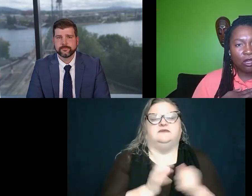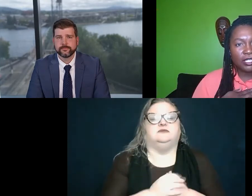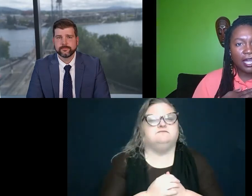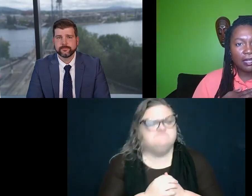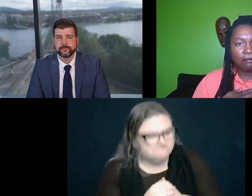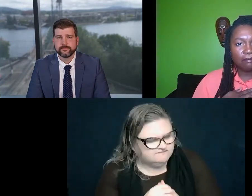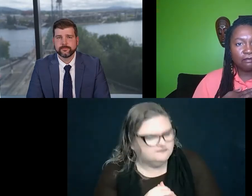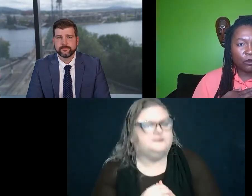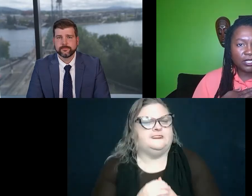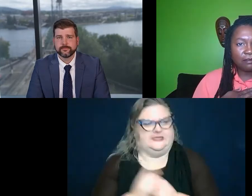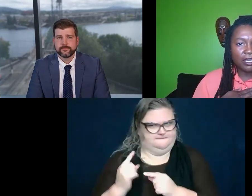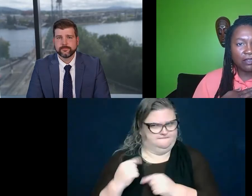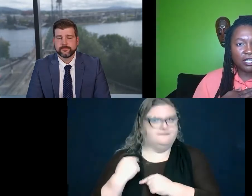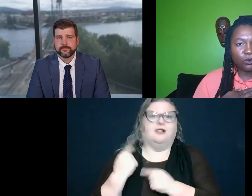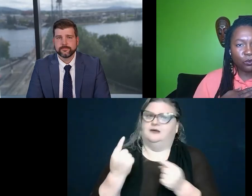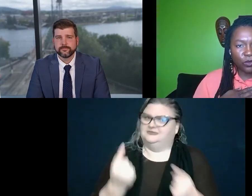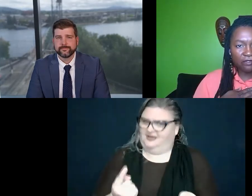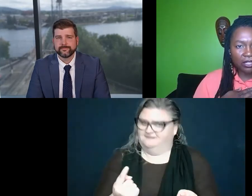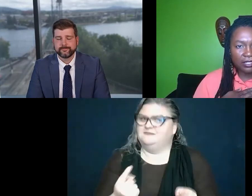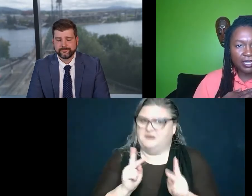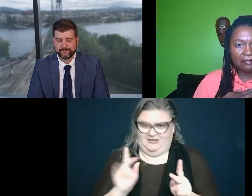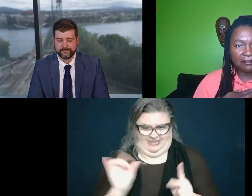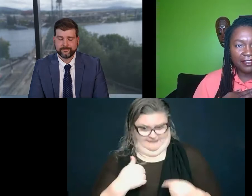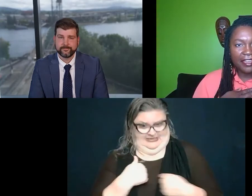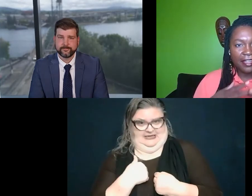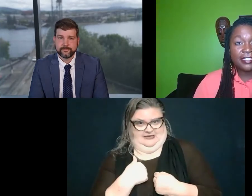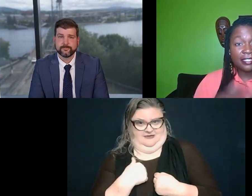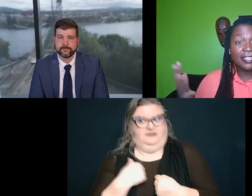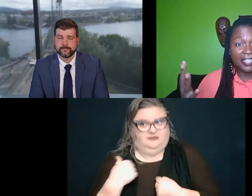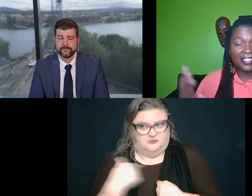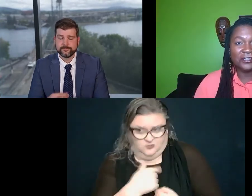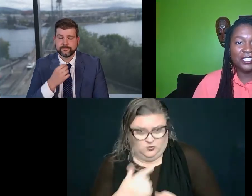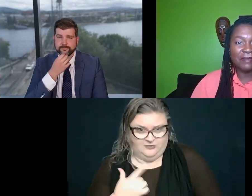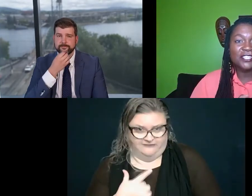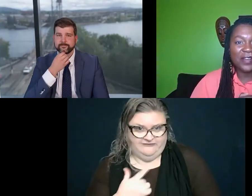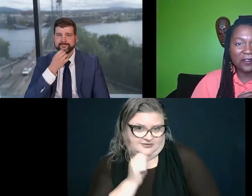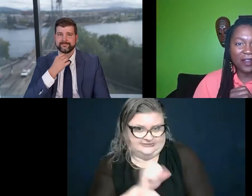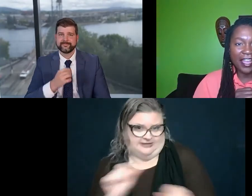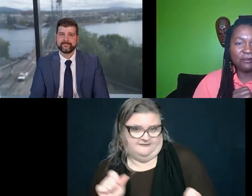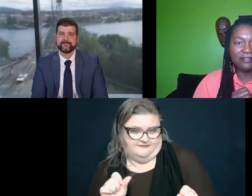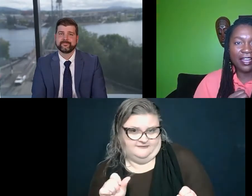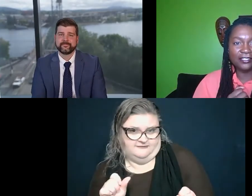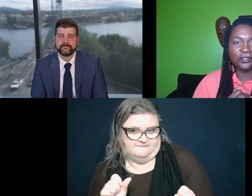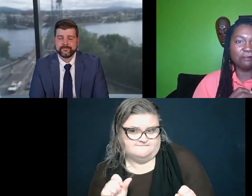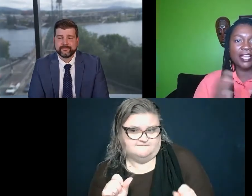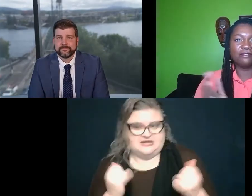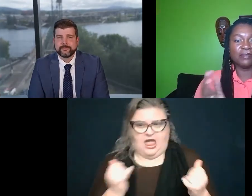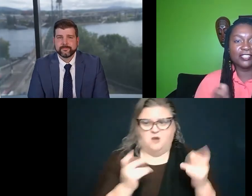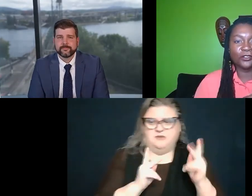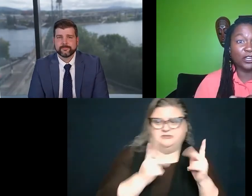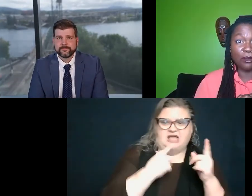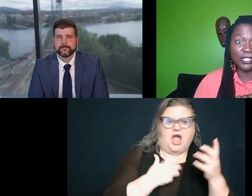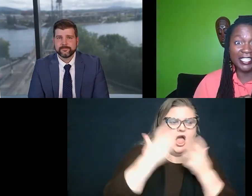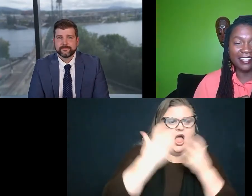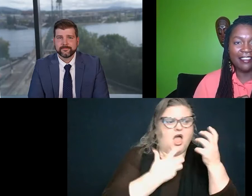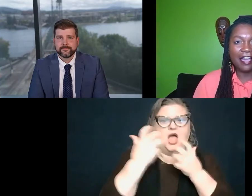When I know for a long time, folks like me have said, well, we feel unsafe. And suddenly there's this major outcry, and we've got, you know, what might